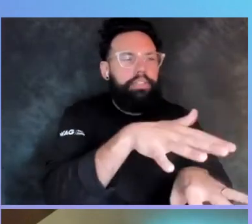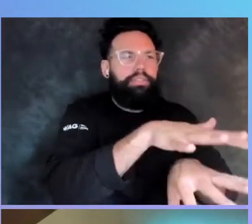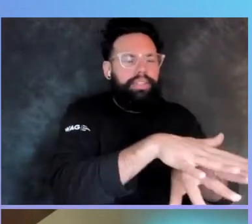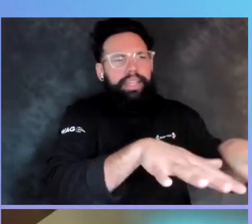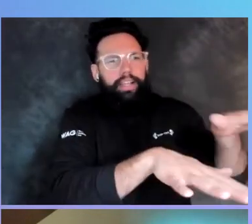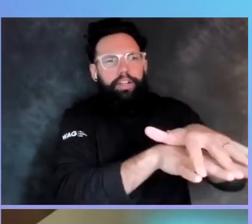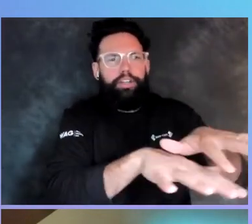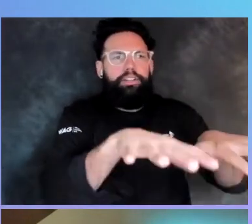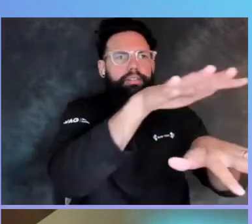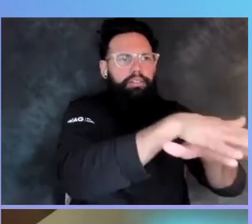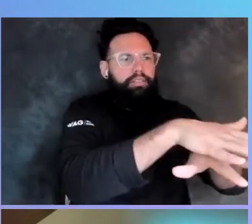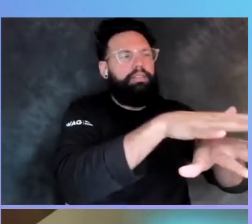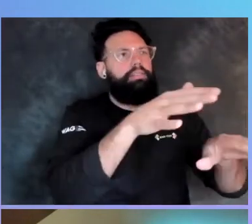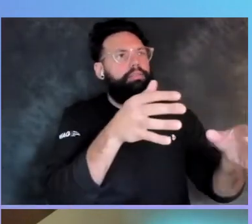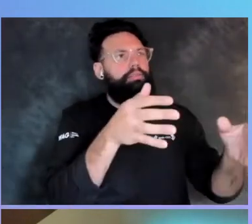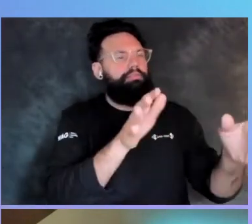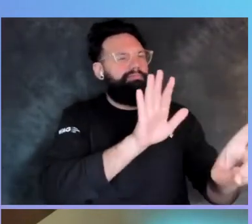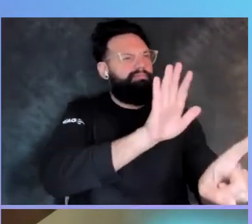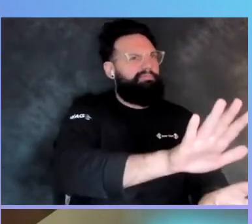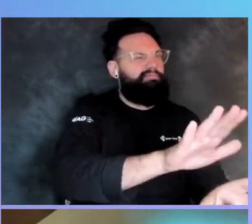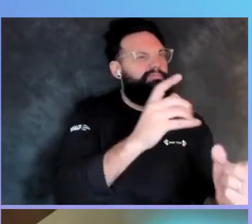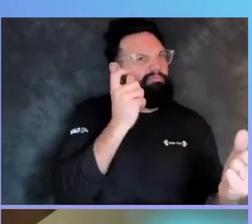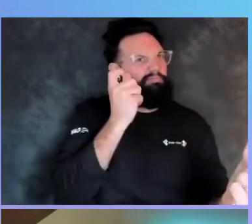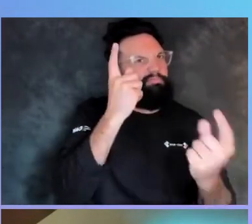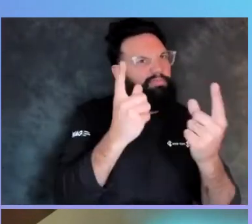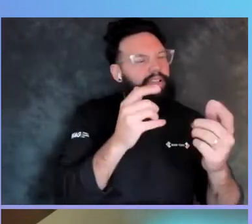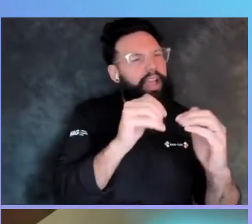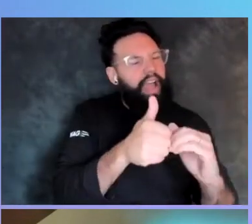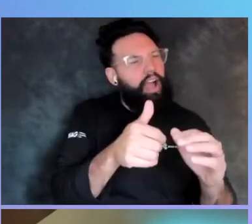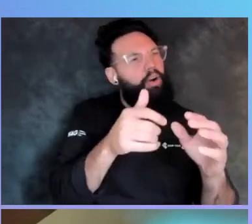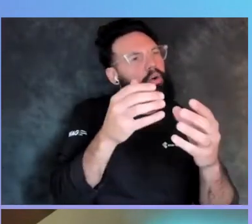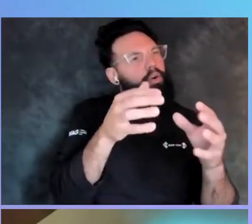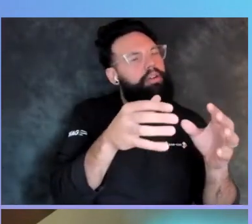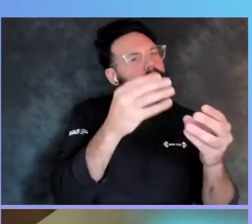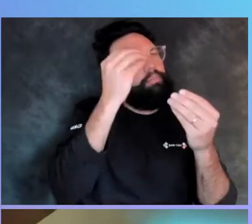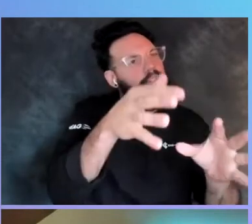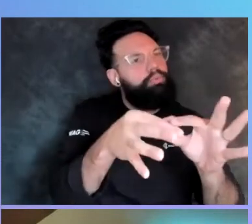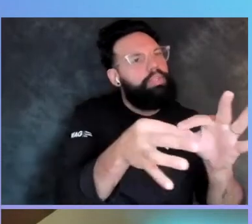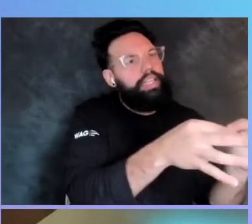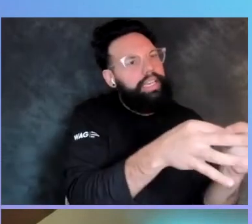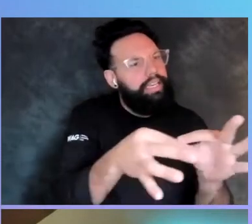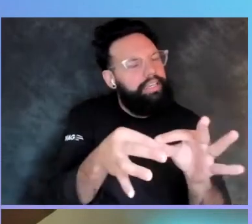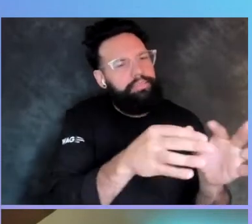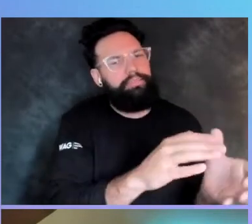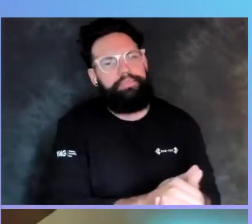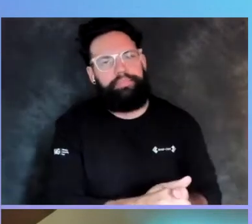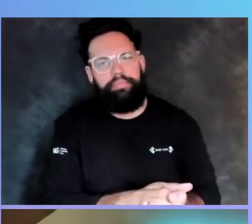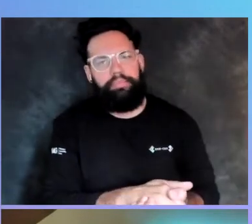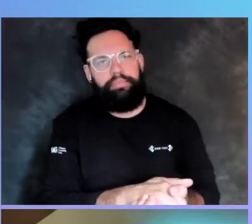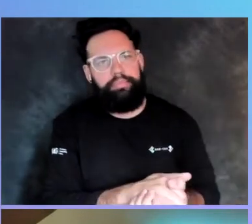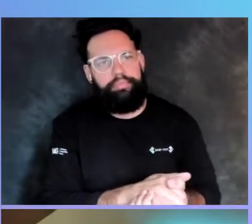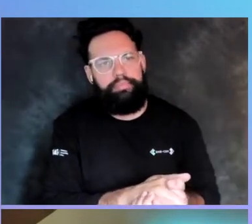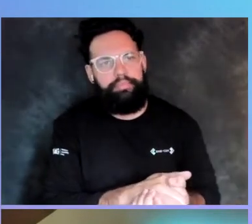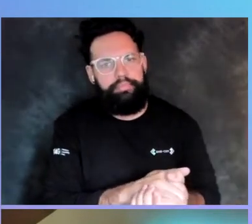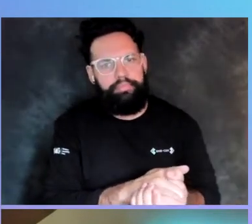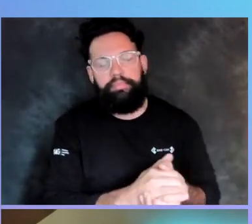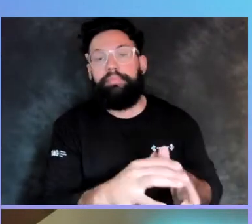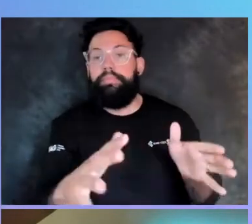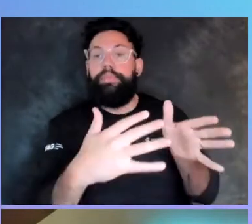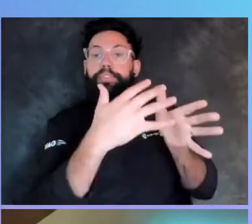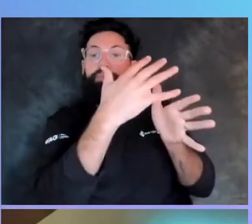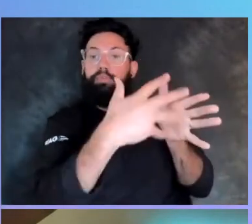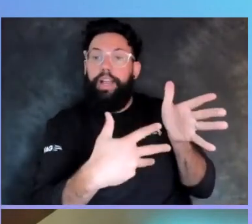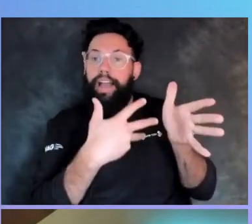how things are related, and it implicitly encodes the meanings of words and phrases. The points on this graph represent the